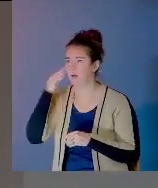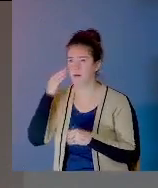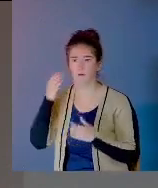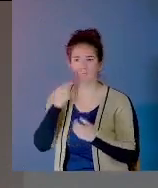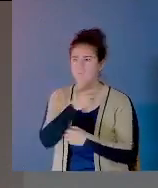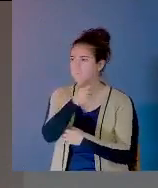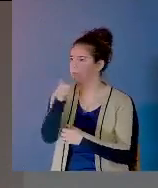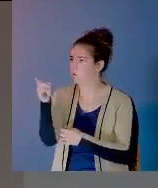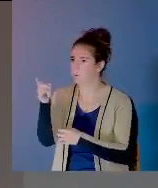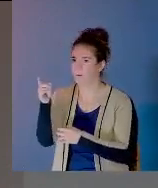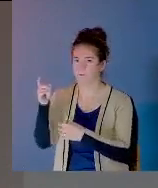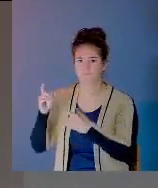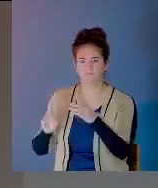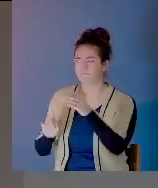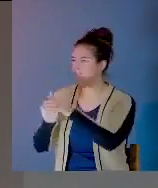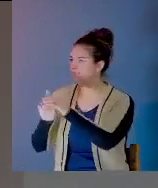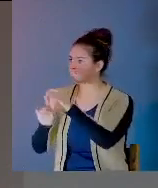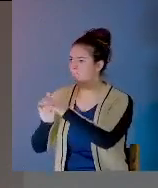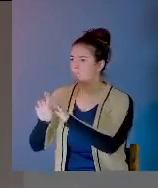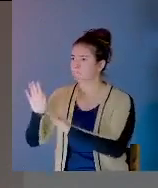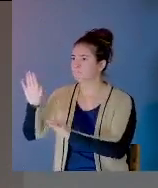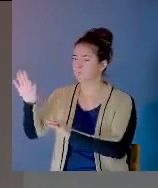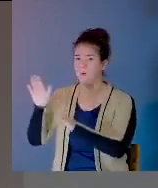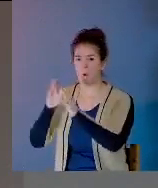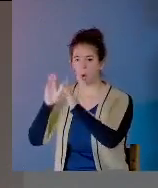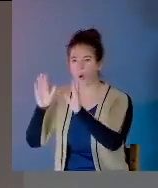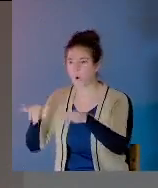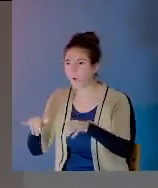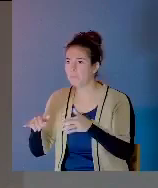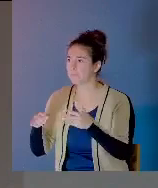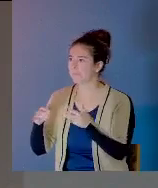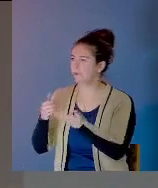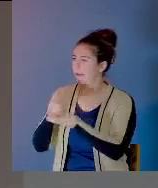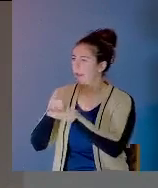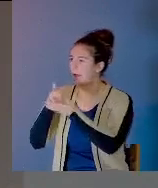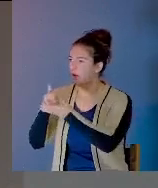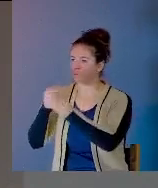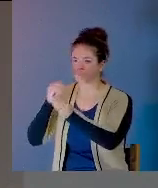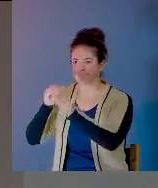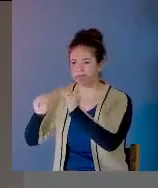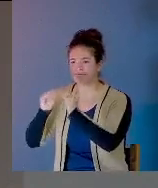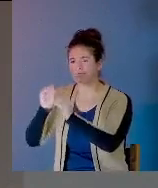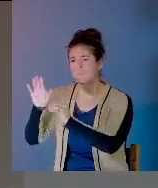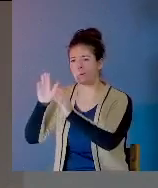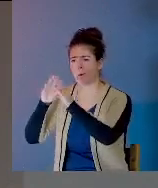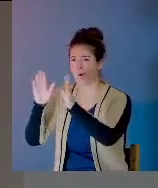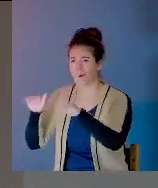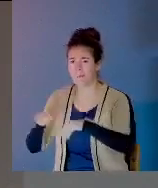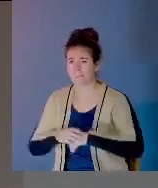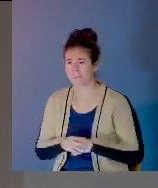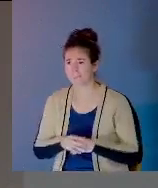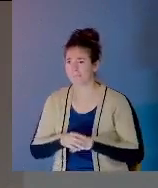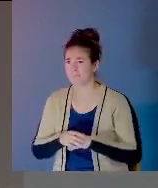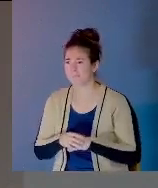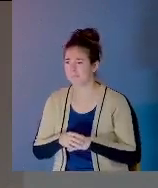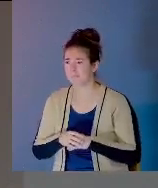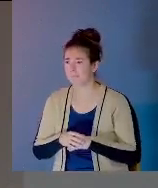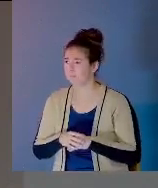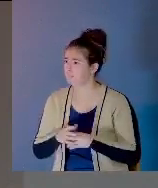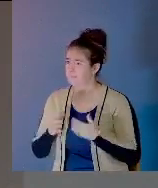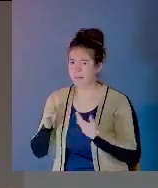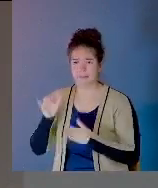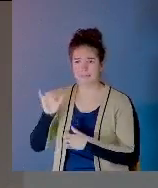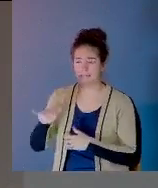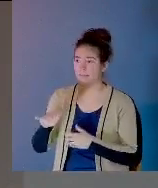their home, and today they have a home that's been restored. So just, man, that's what the body of Christ should be about.